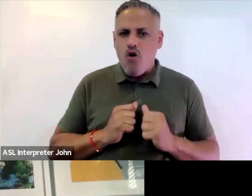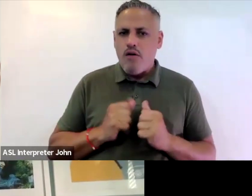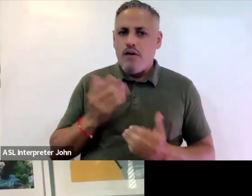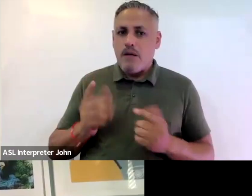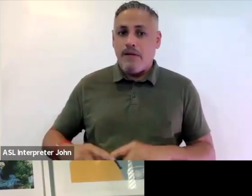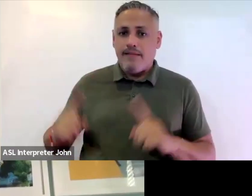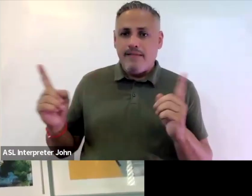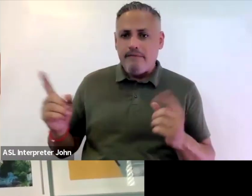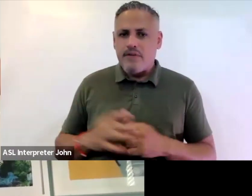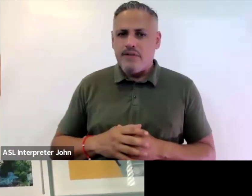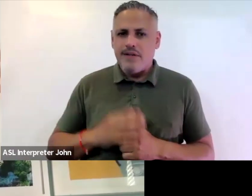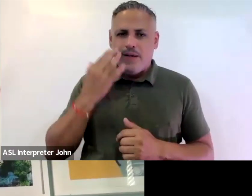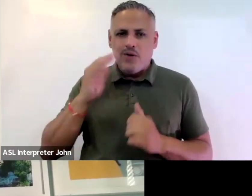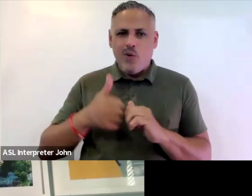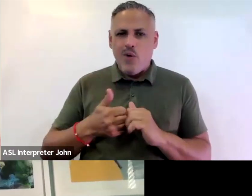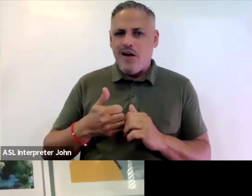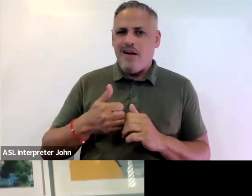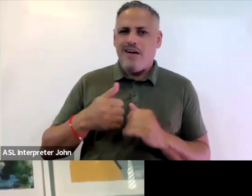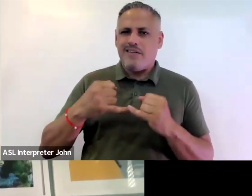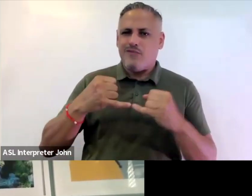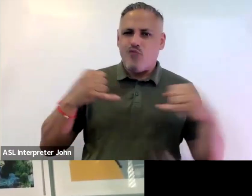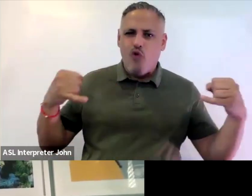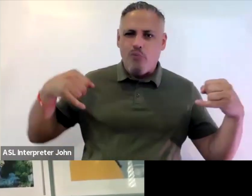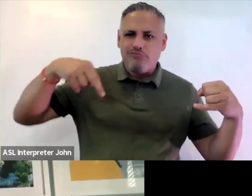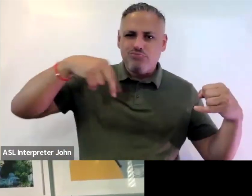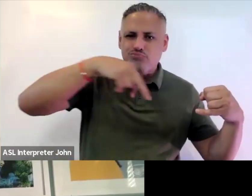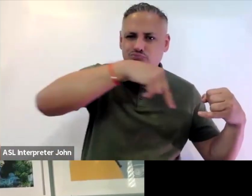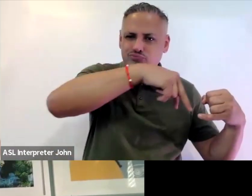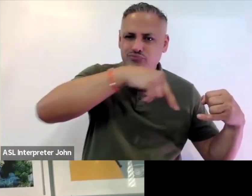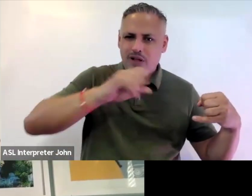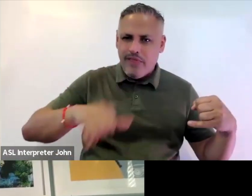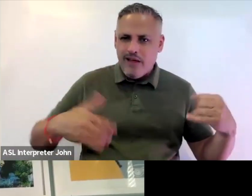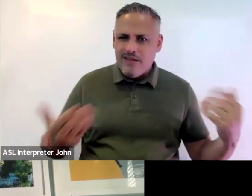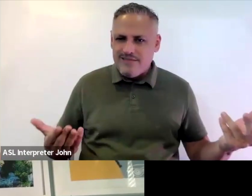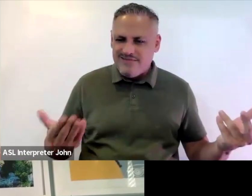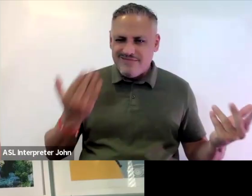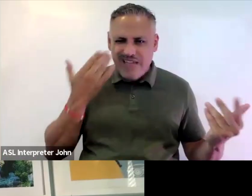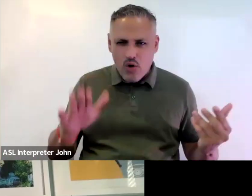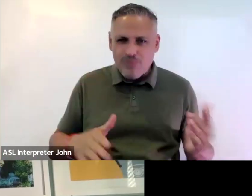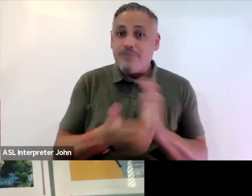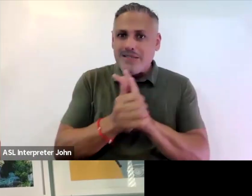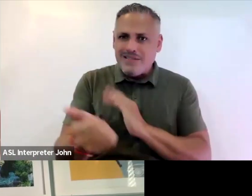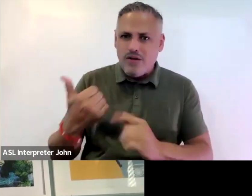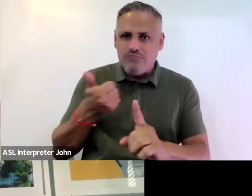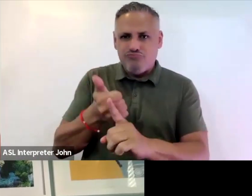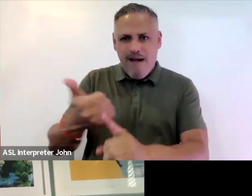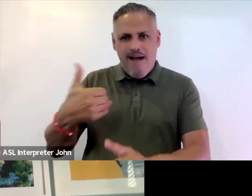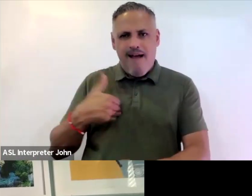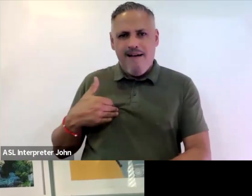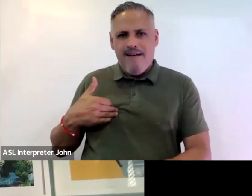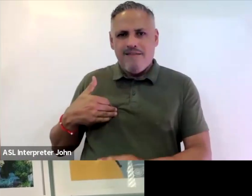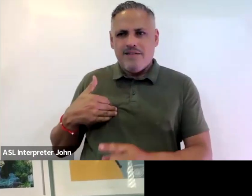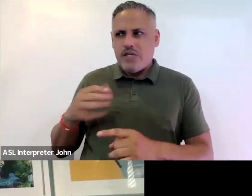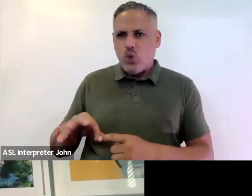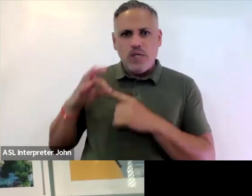different. You might know how to tightrope, or I don't know, but it might be a skill that you have that maybe is